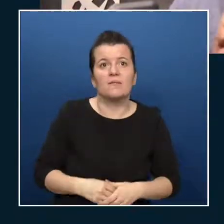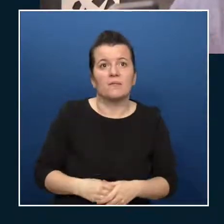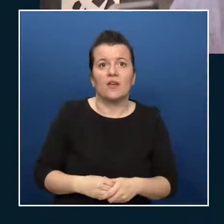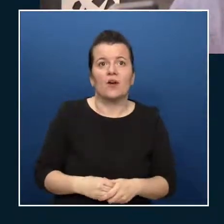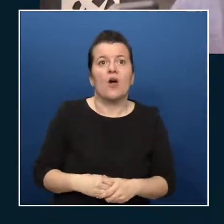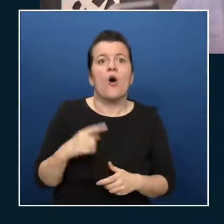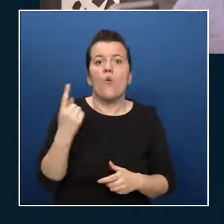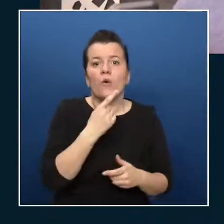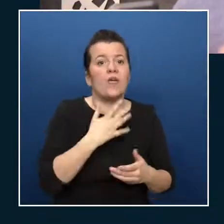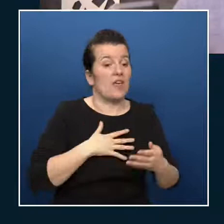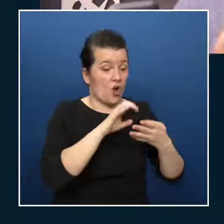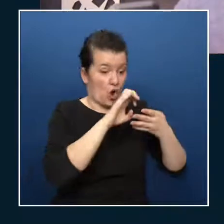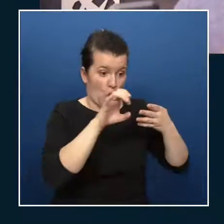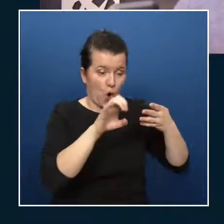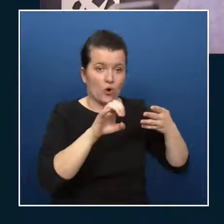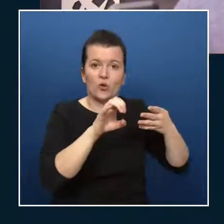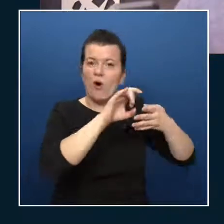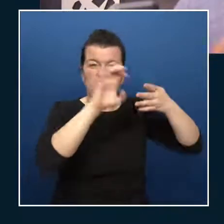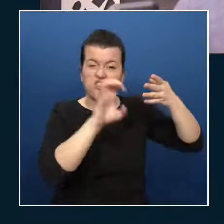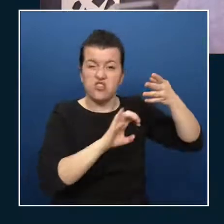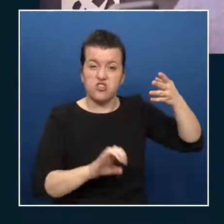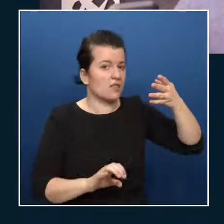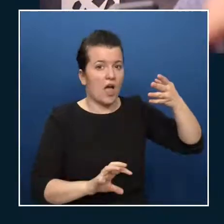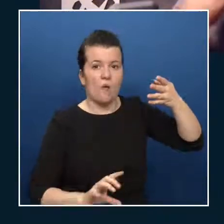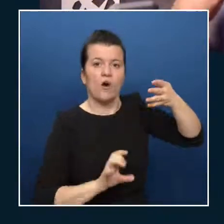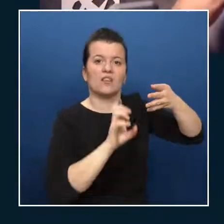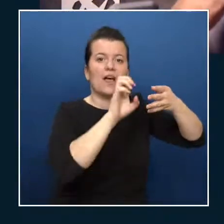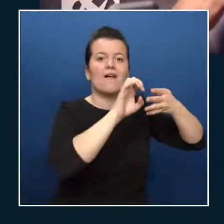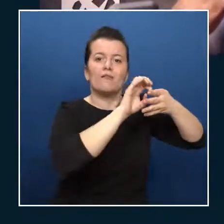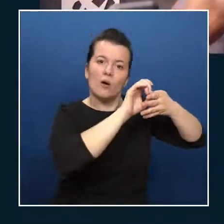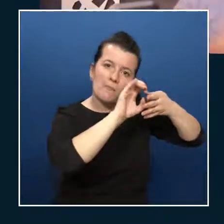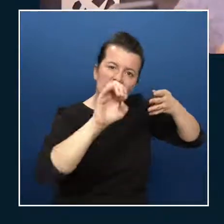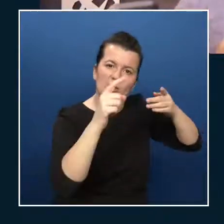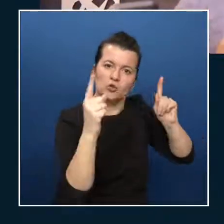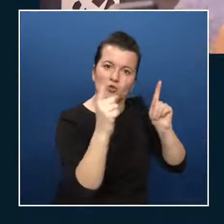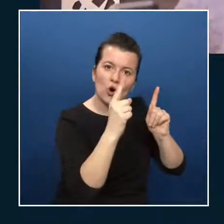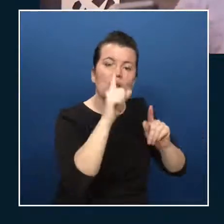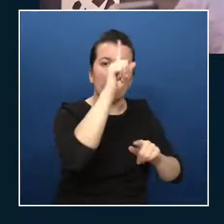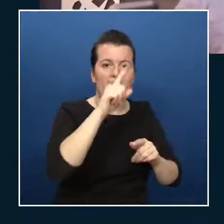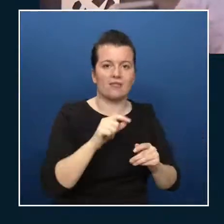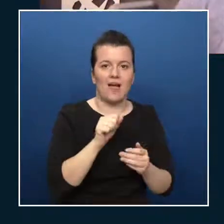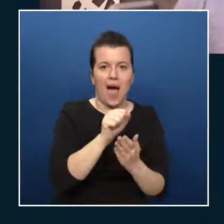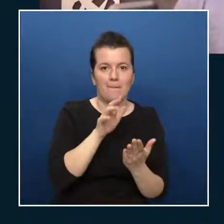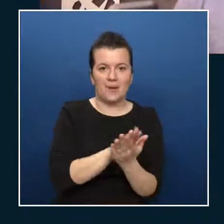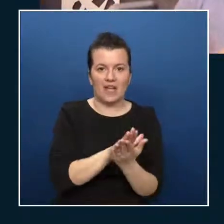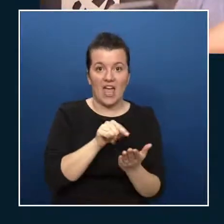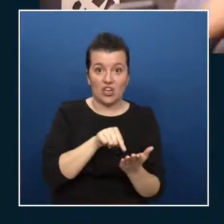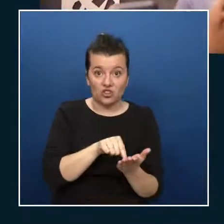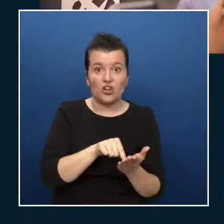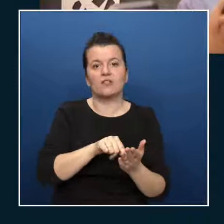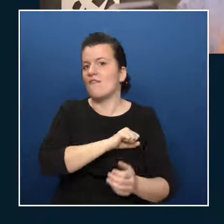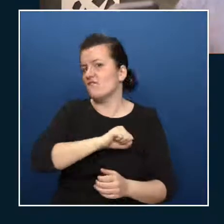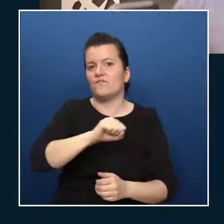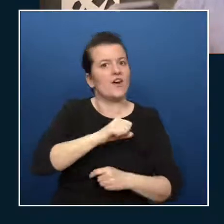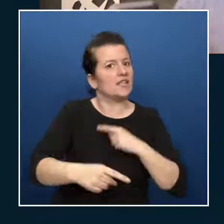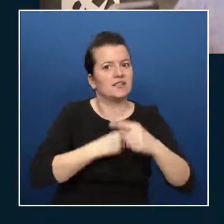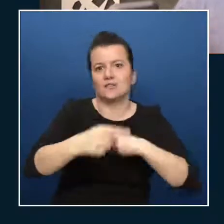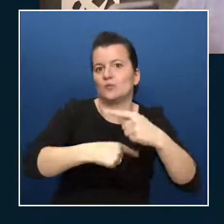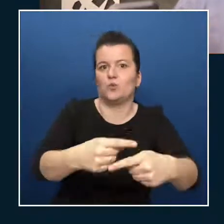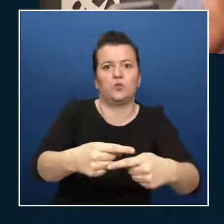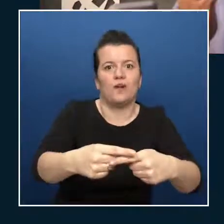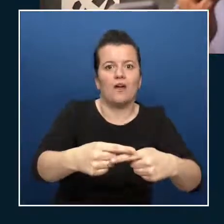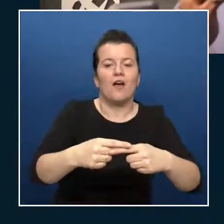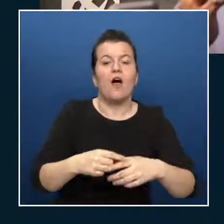code as possible when you want to build your application, so you can go as fast as possible. But in future, as your